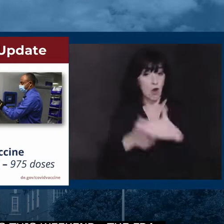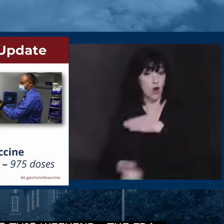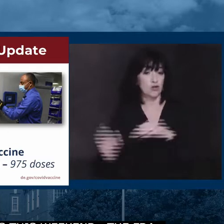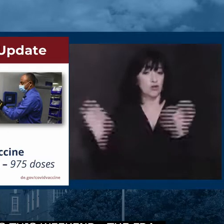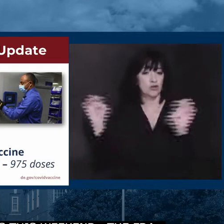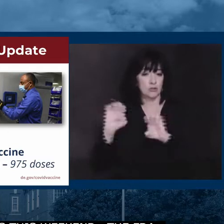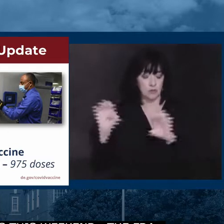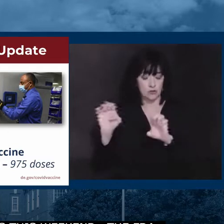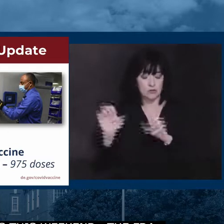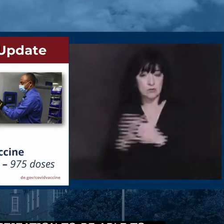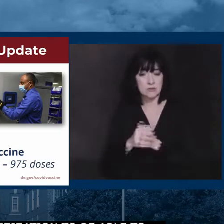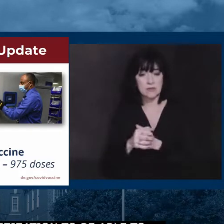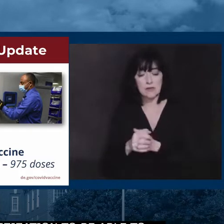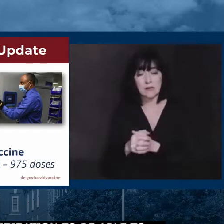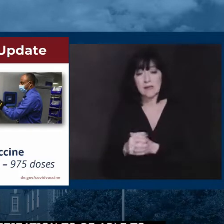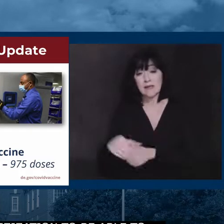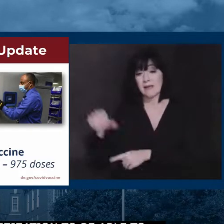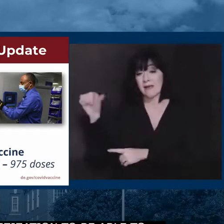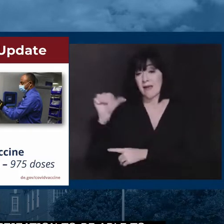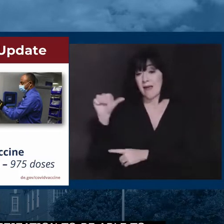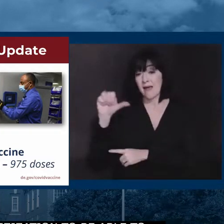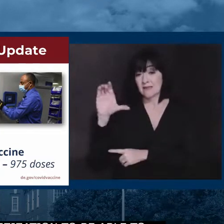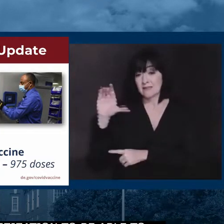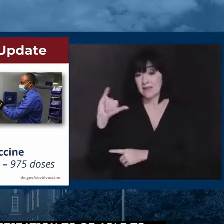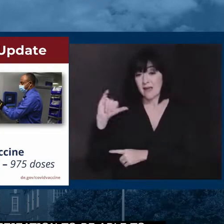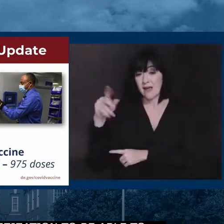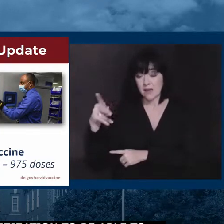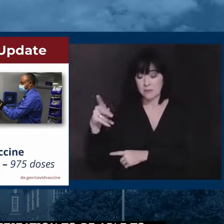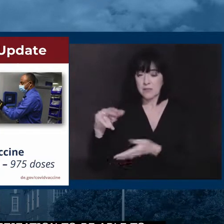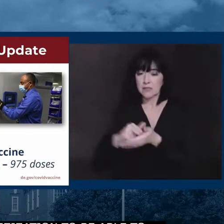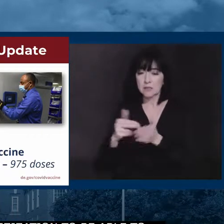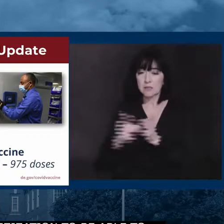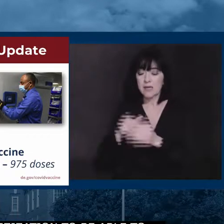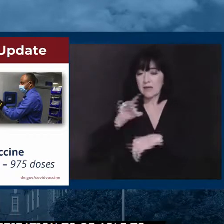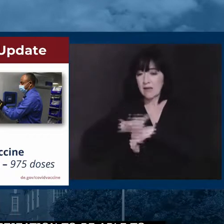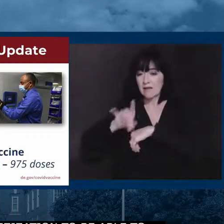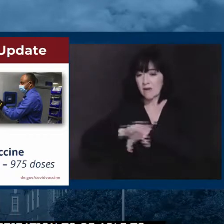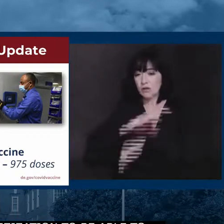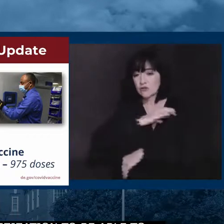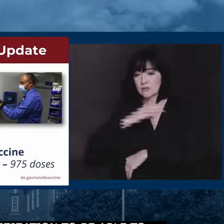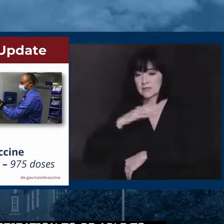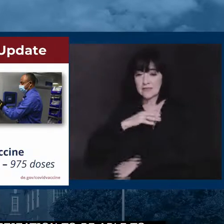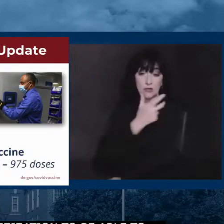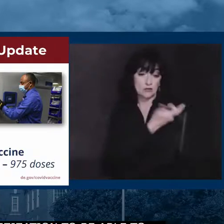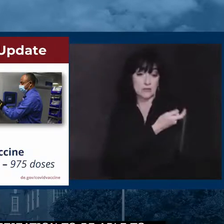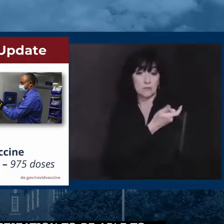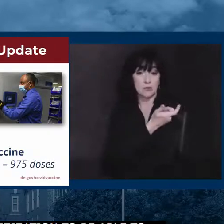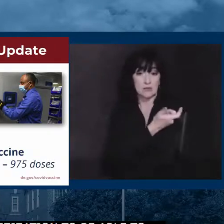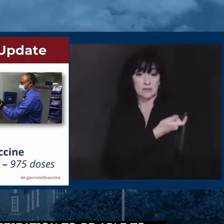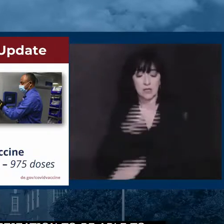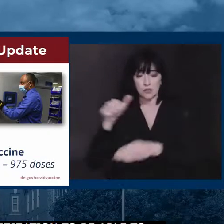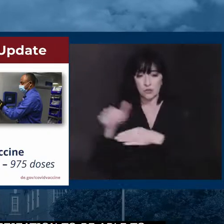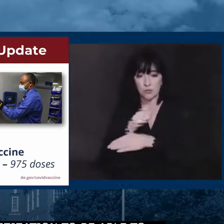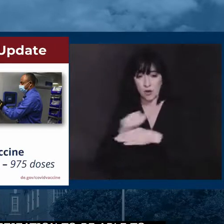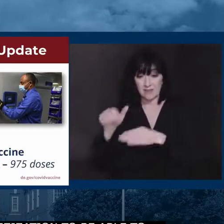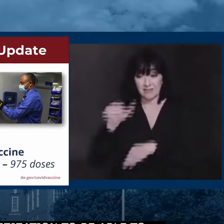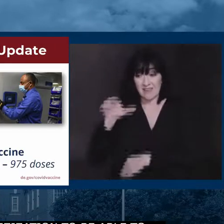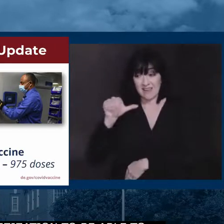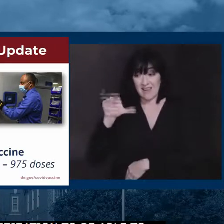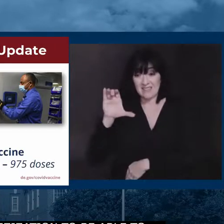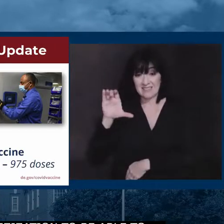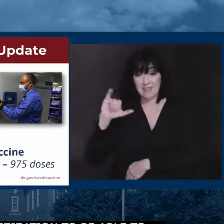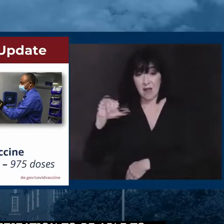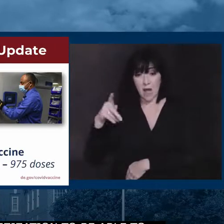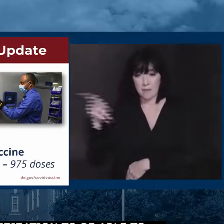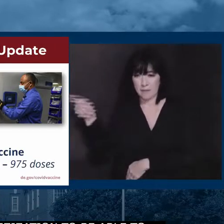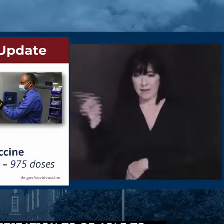the Advisory Council on Immunization Practices, who's also been deliberating for months about these